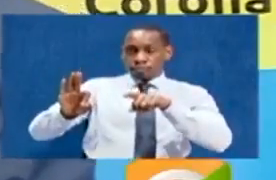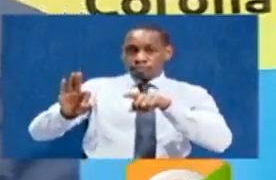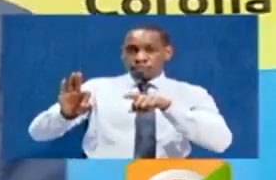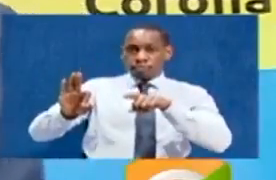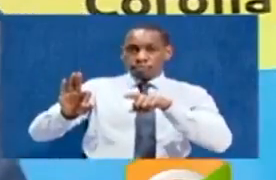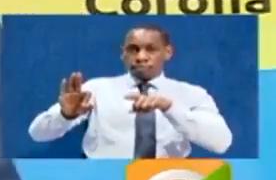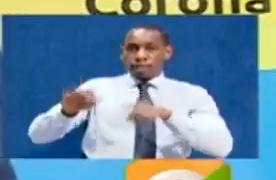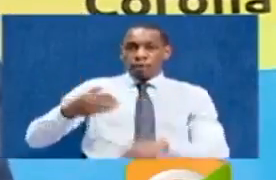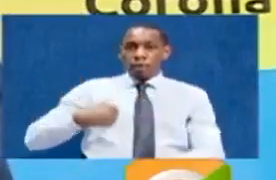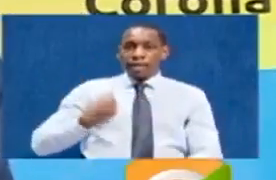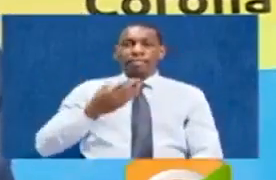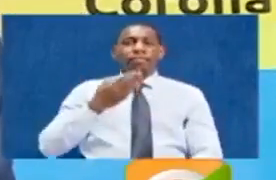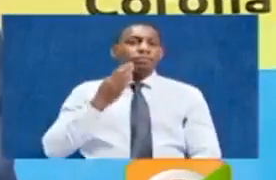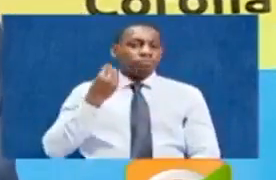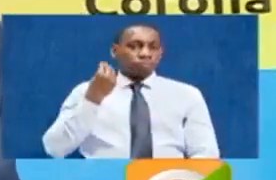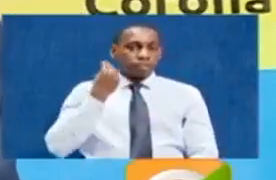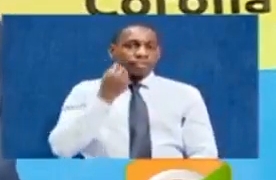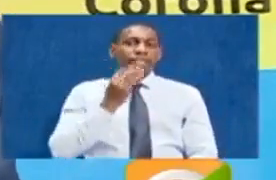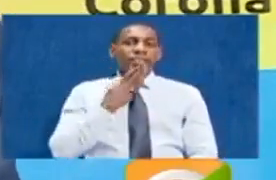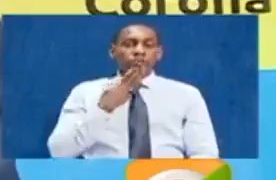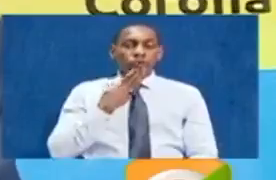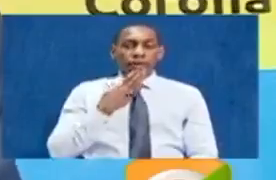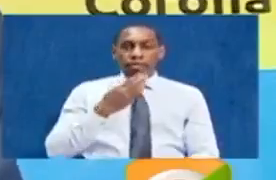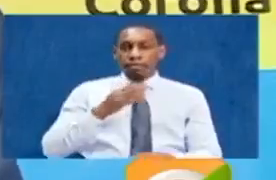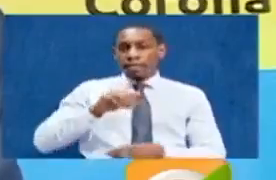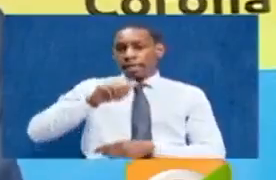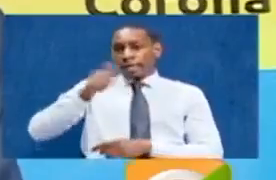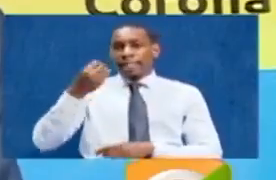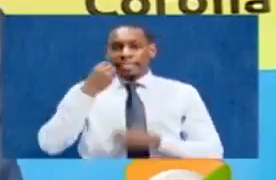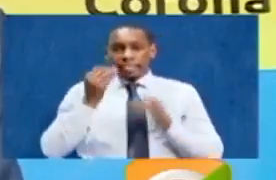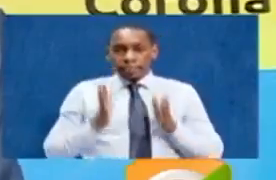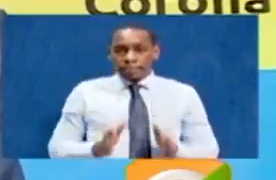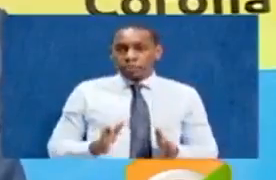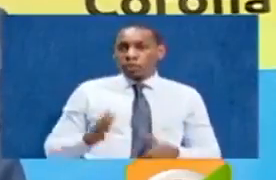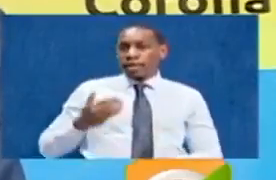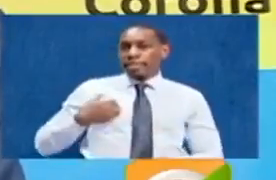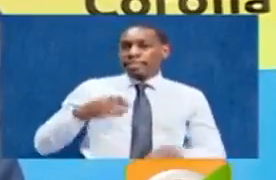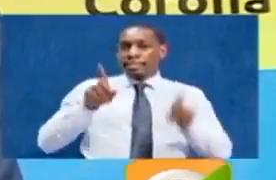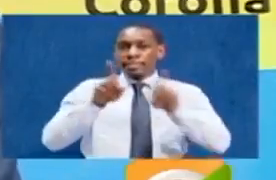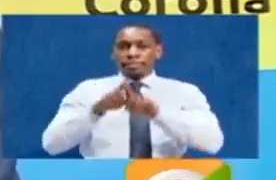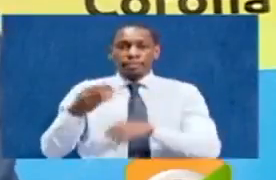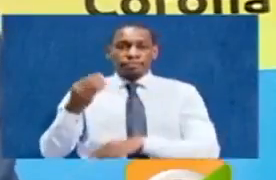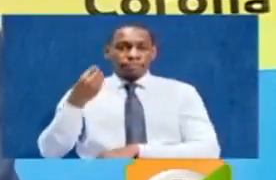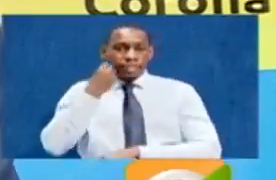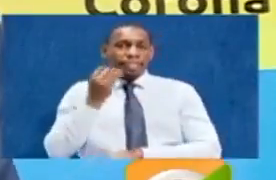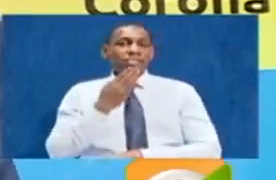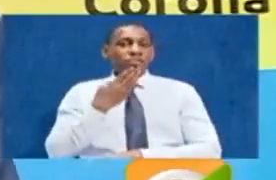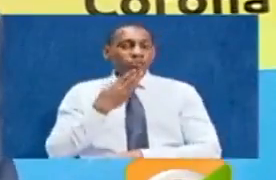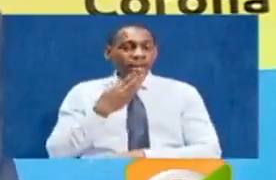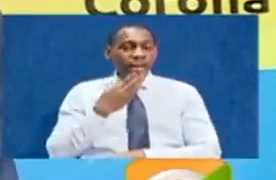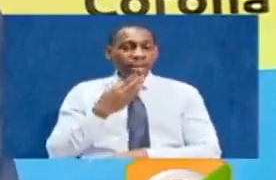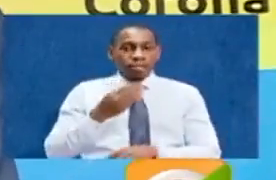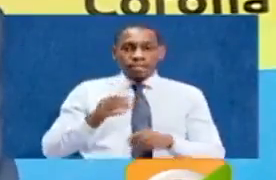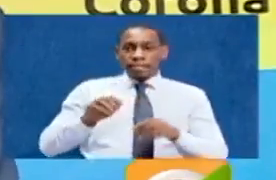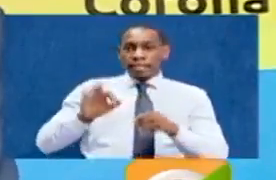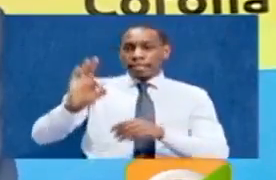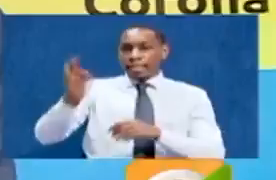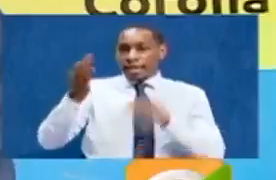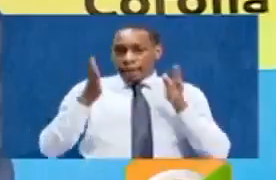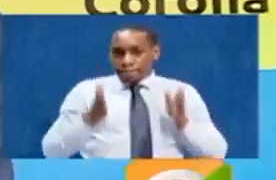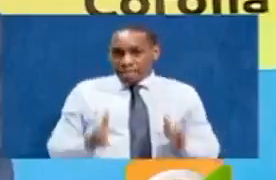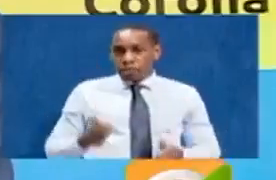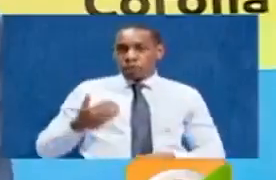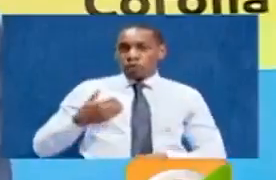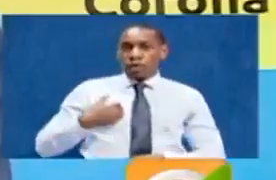comorbidities. One had diabetes. The second one also had diabetes, while the third one